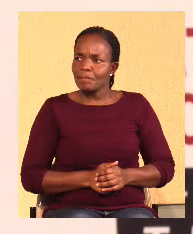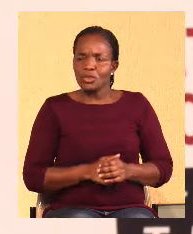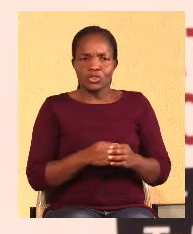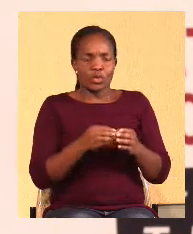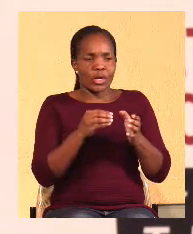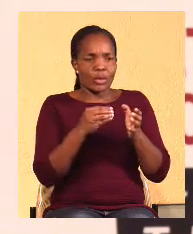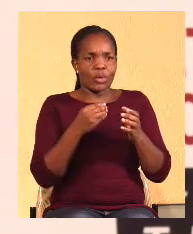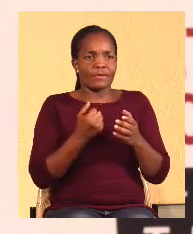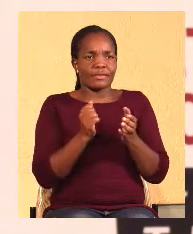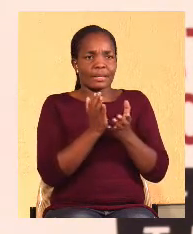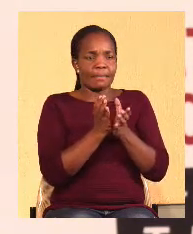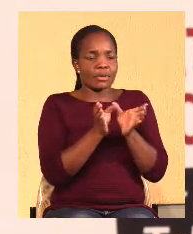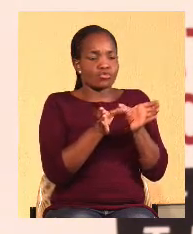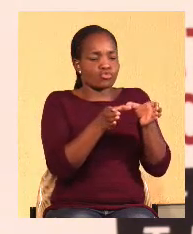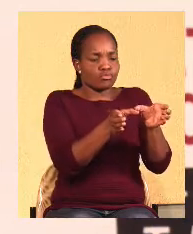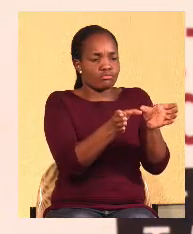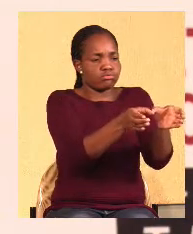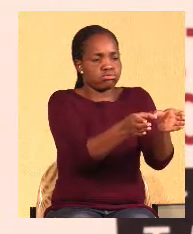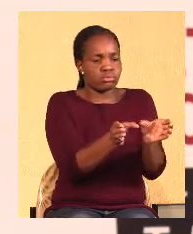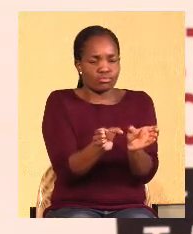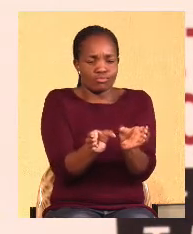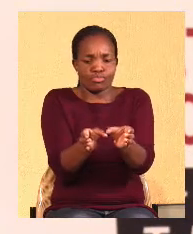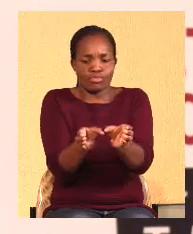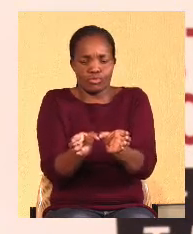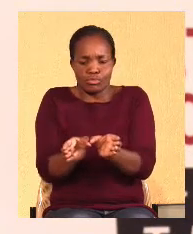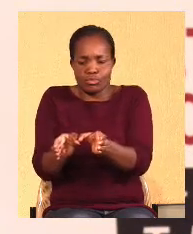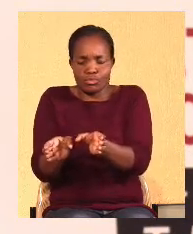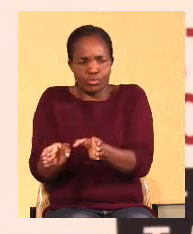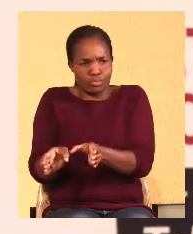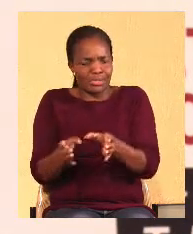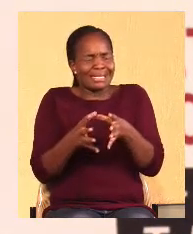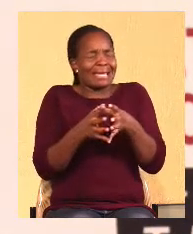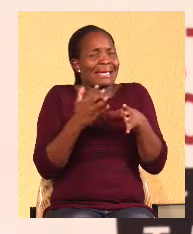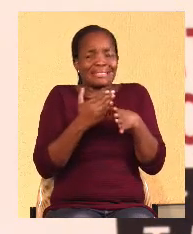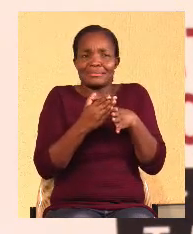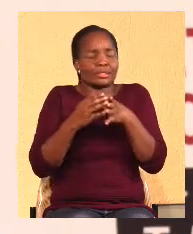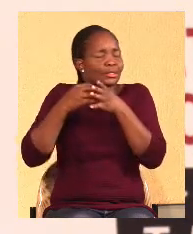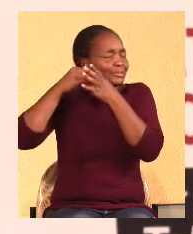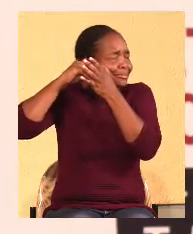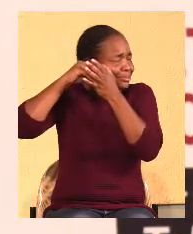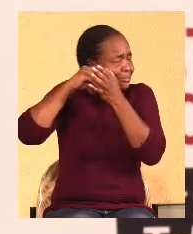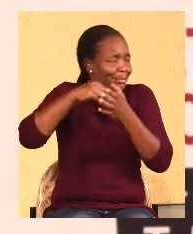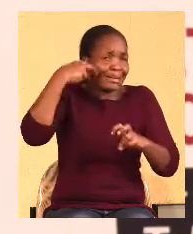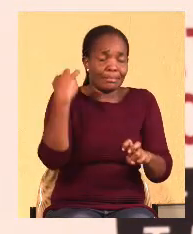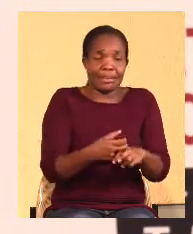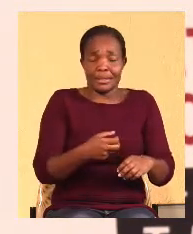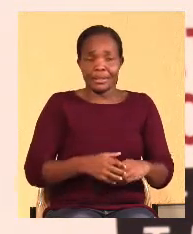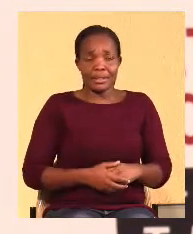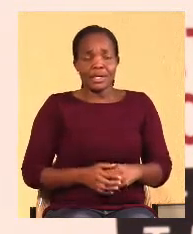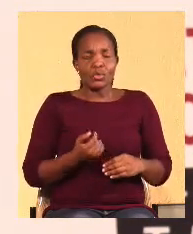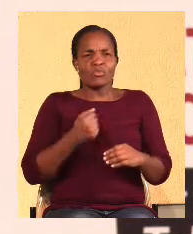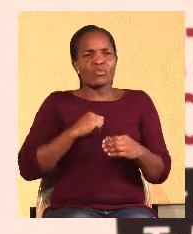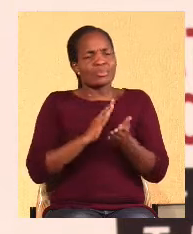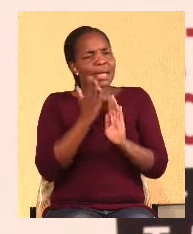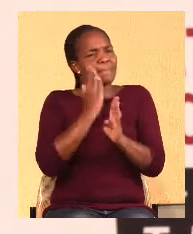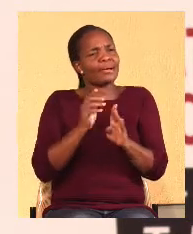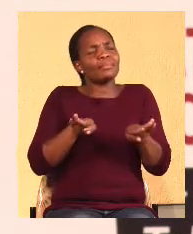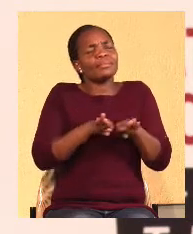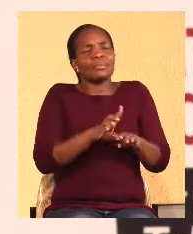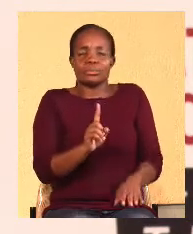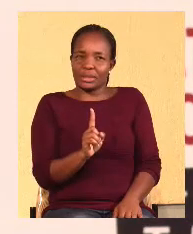sub groups under surveillance, because it's a very big activity. So for us to be effective, we need